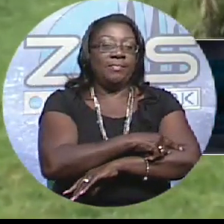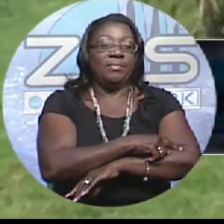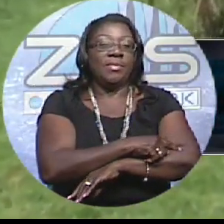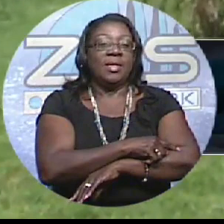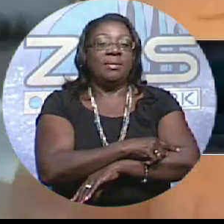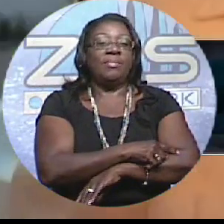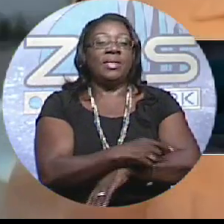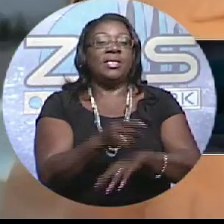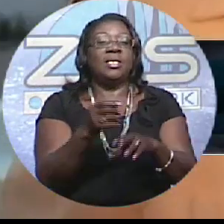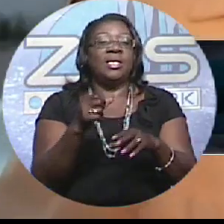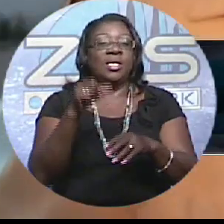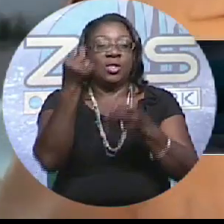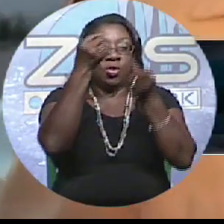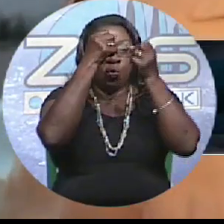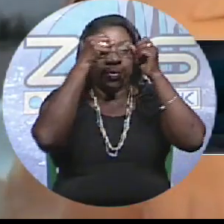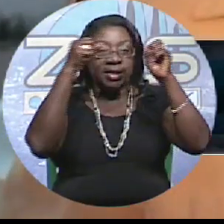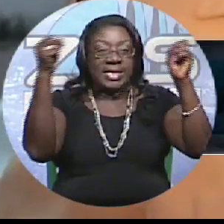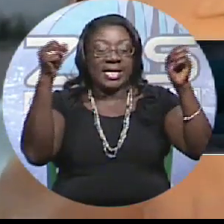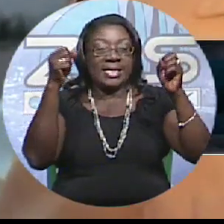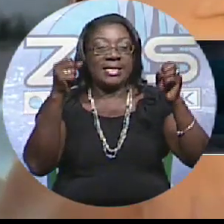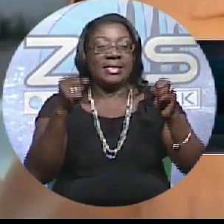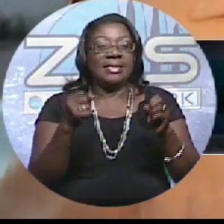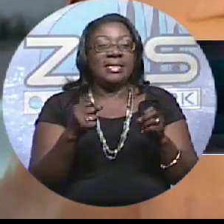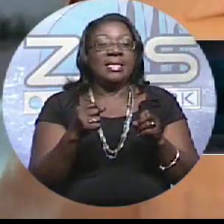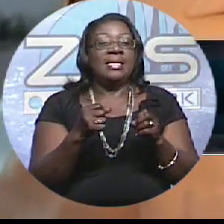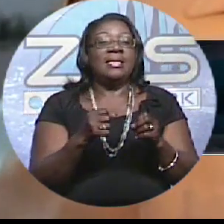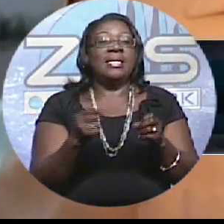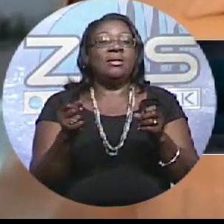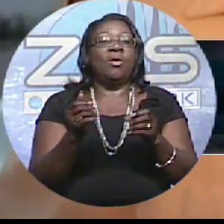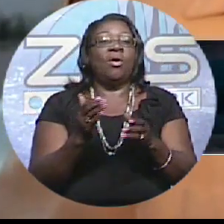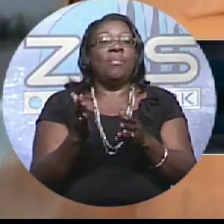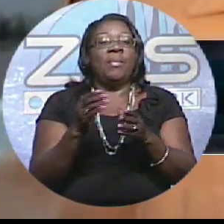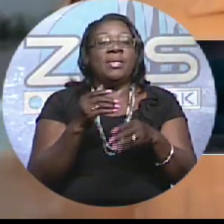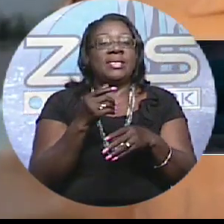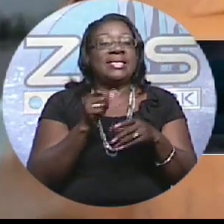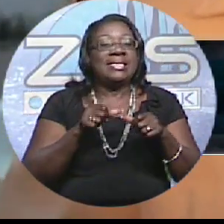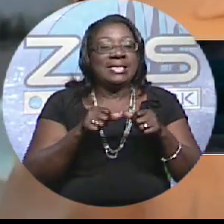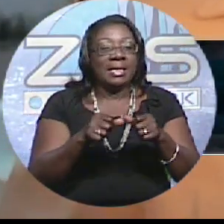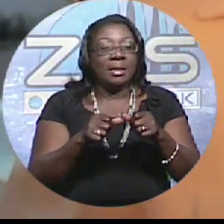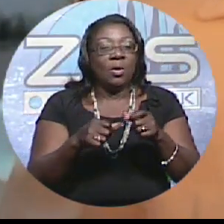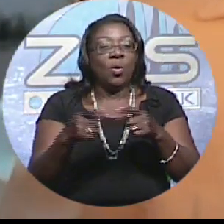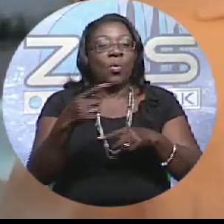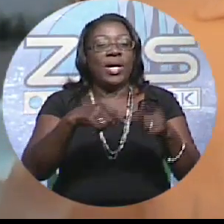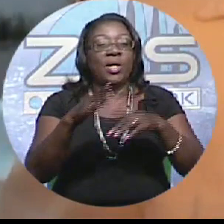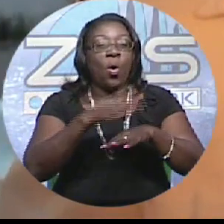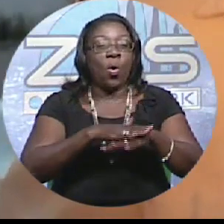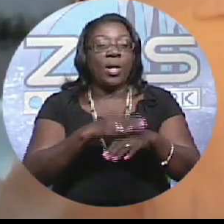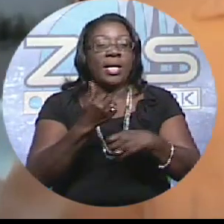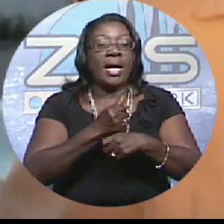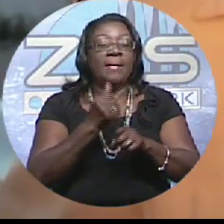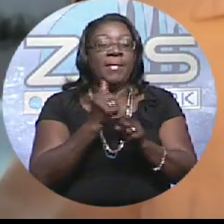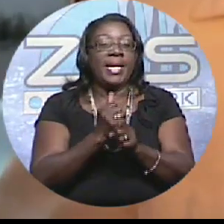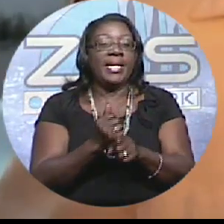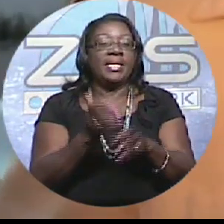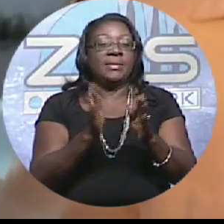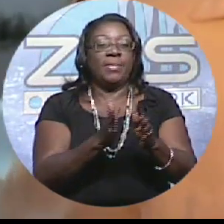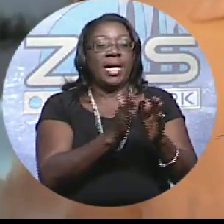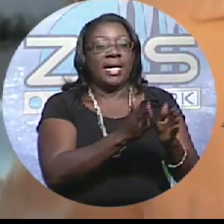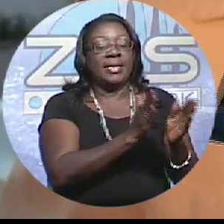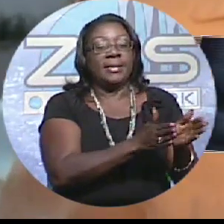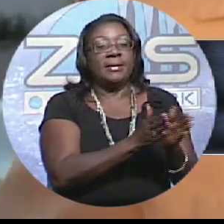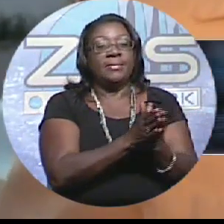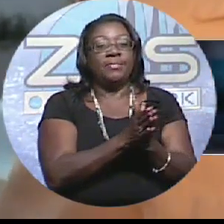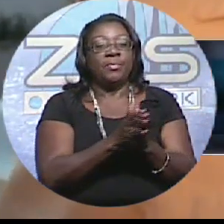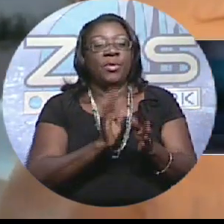Police Superintendent Jeffrey Darling from having a well-laid-out plan for Erika if she showed up. I have already convened